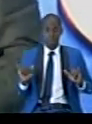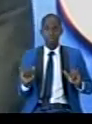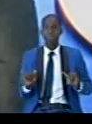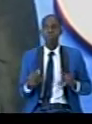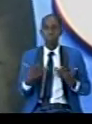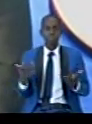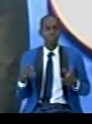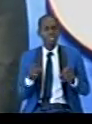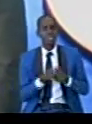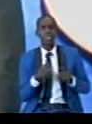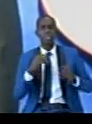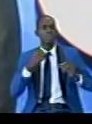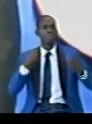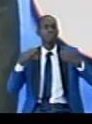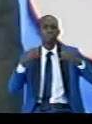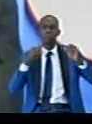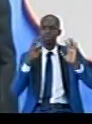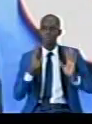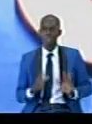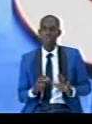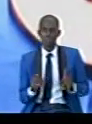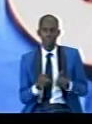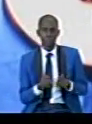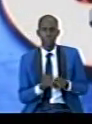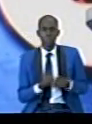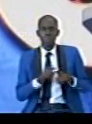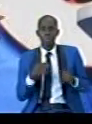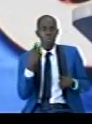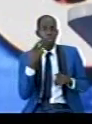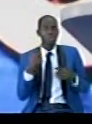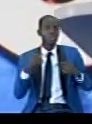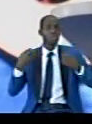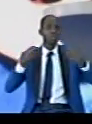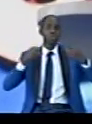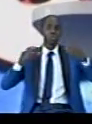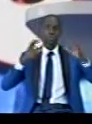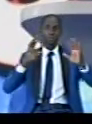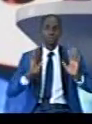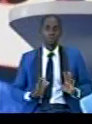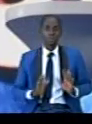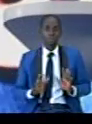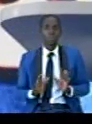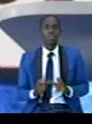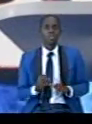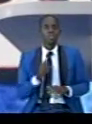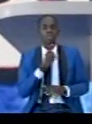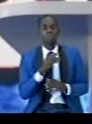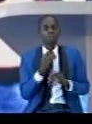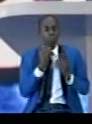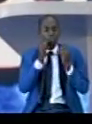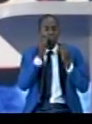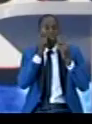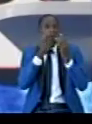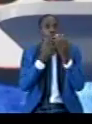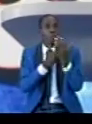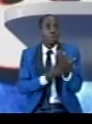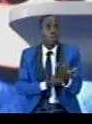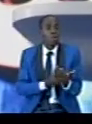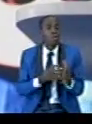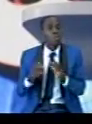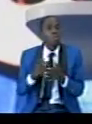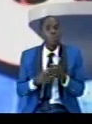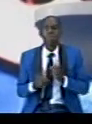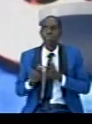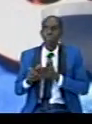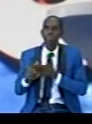those athletes have? But you see those athletes, they wake up in the morning and the first thing they want to jog, they want to